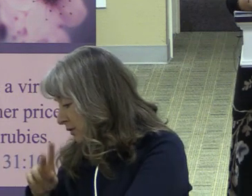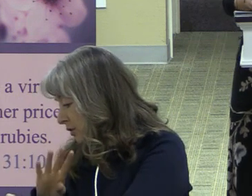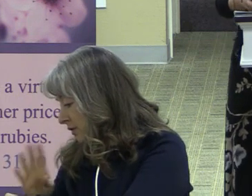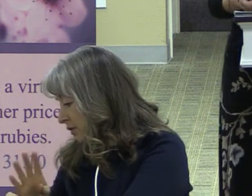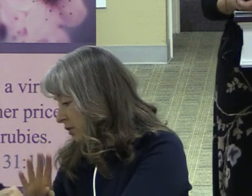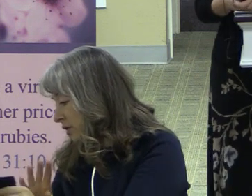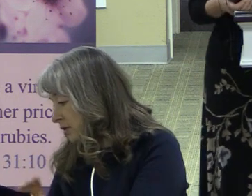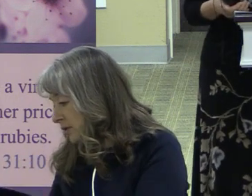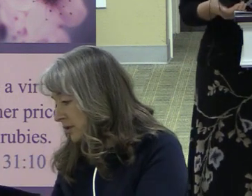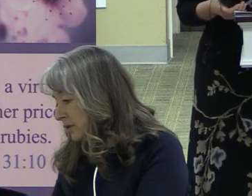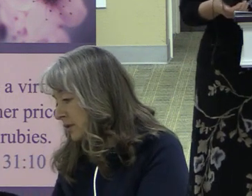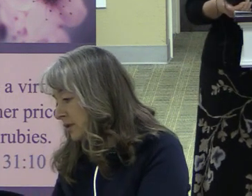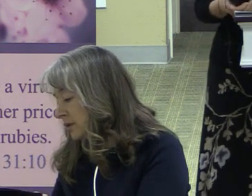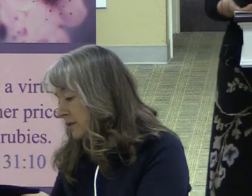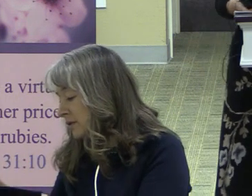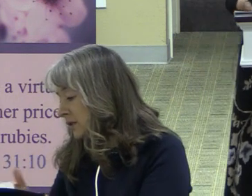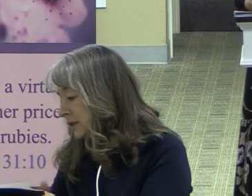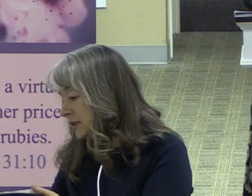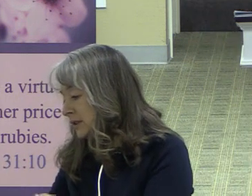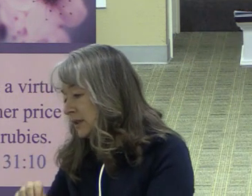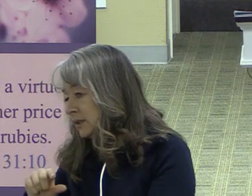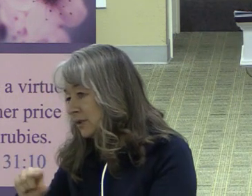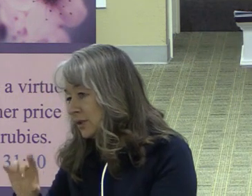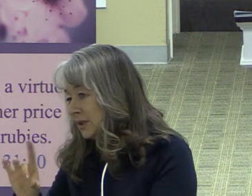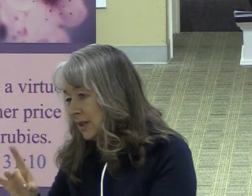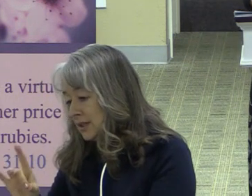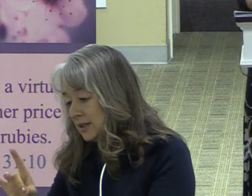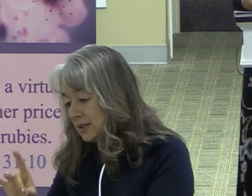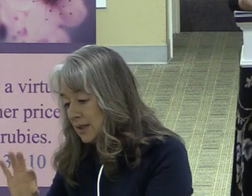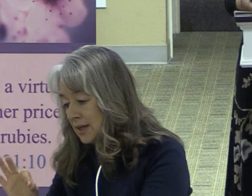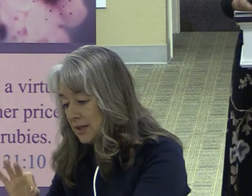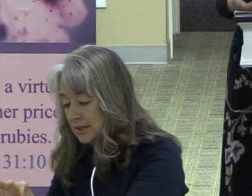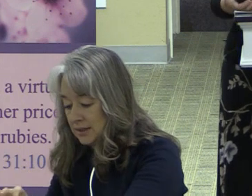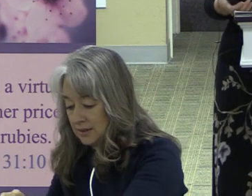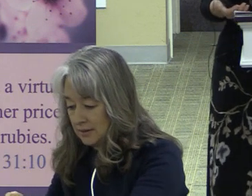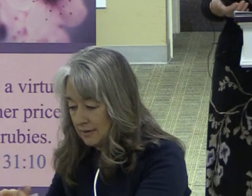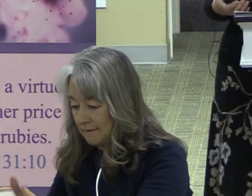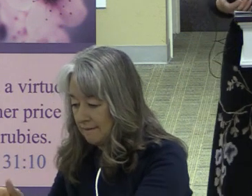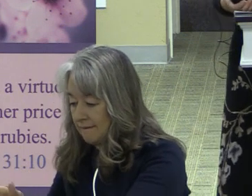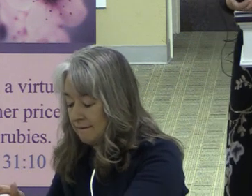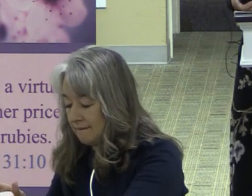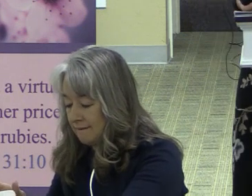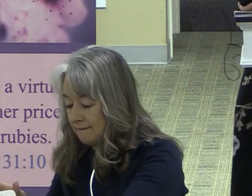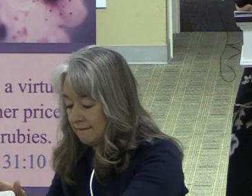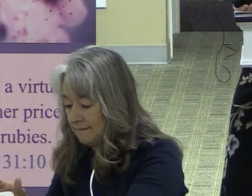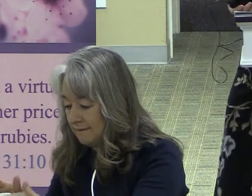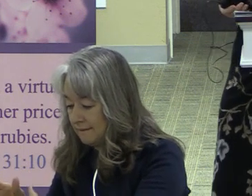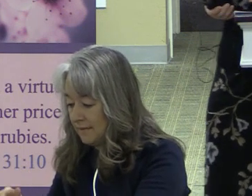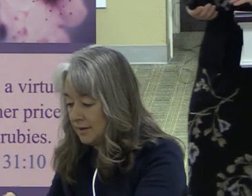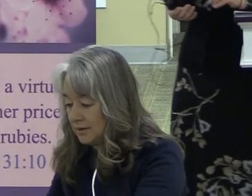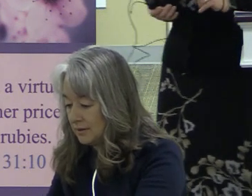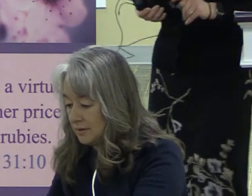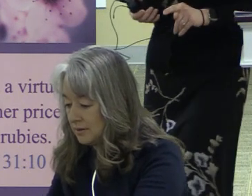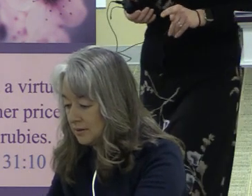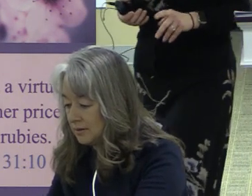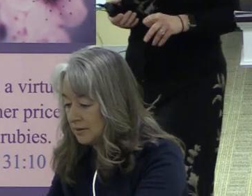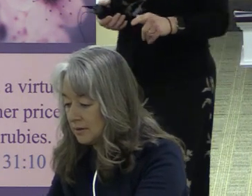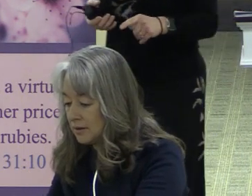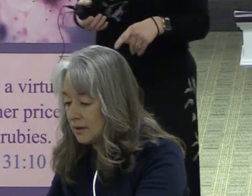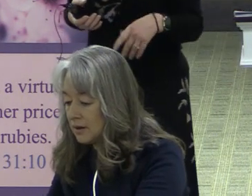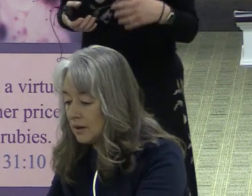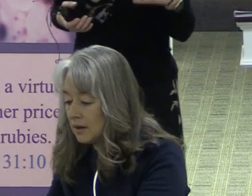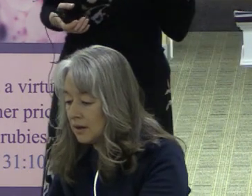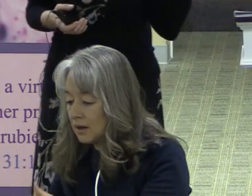44, verse 18 and 19, and I'm going to I'm going to try to use a lot of scripture today, and